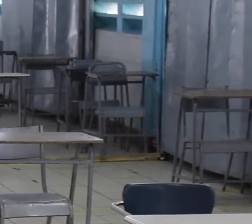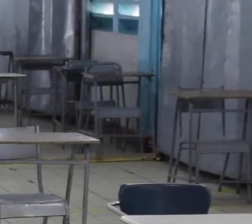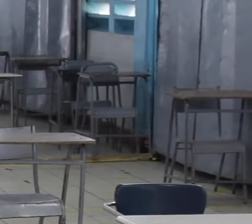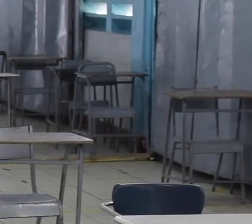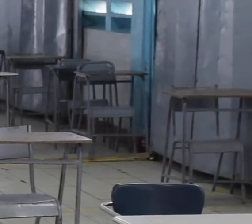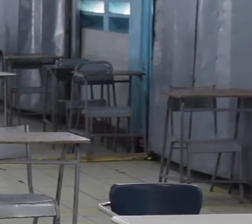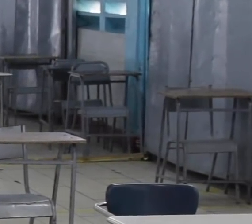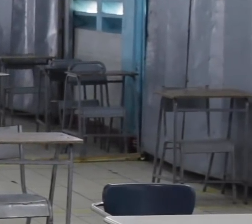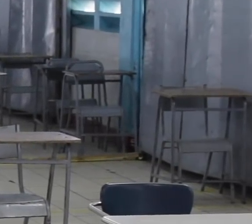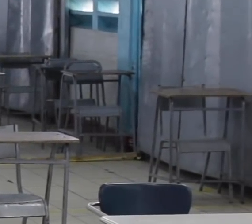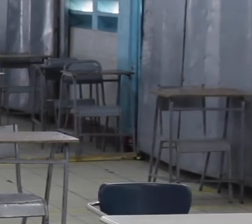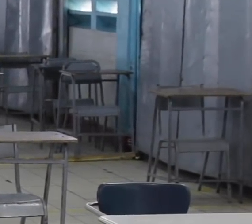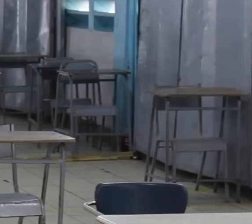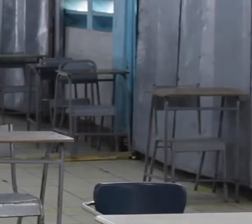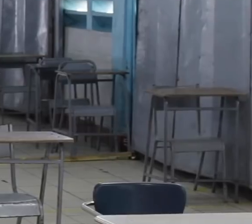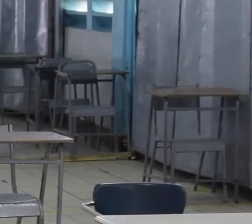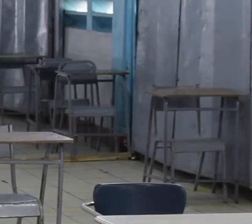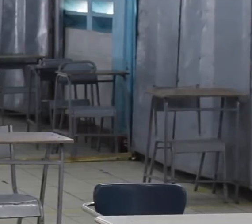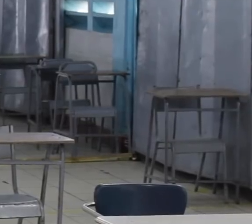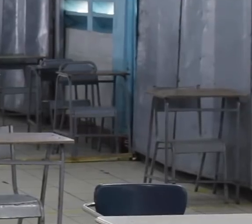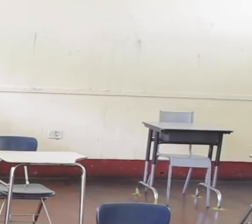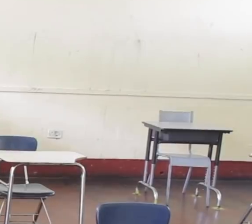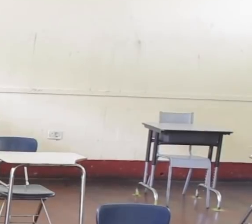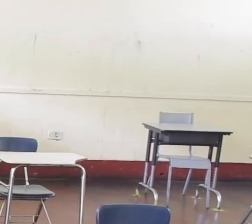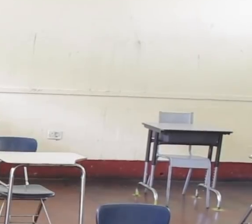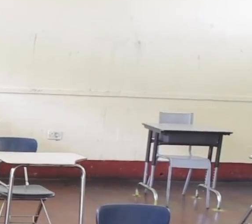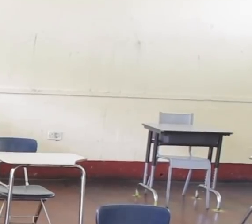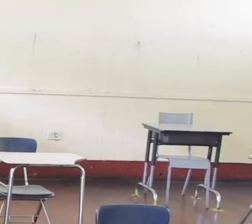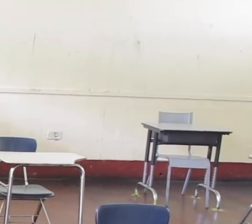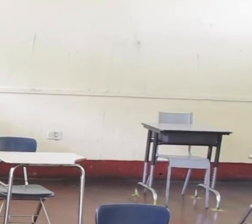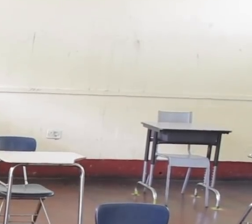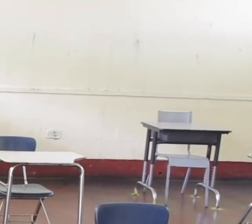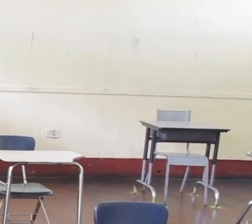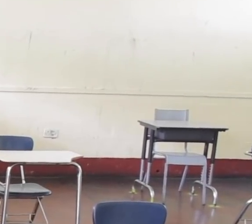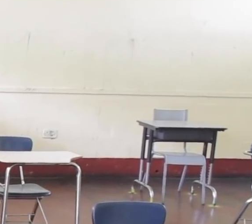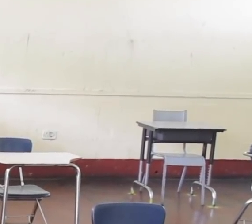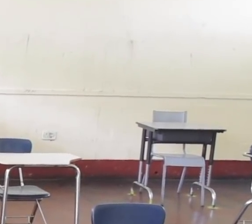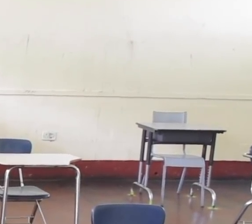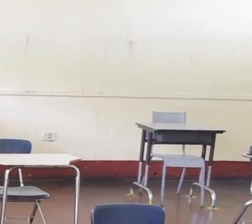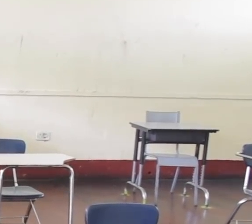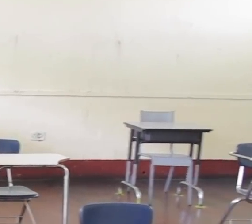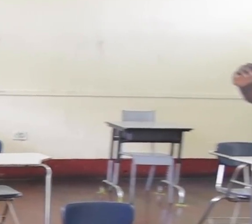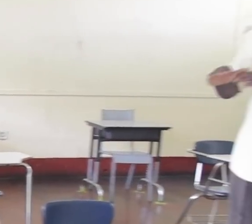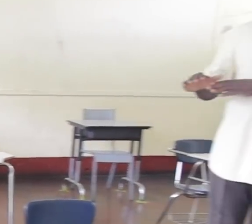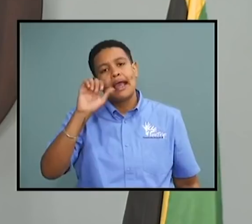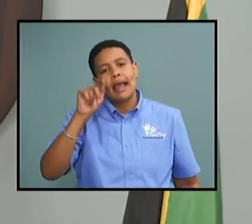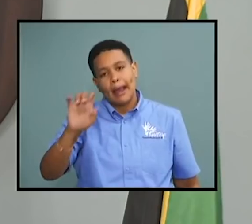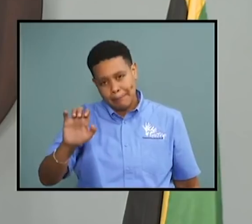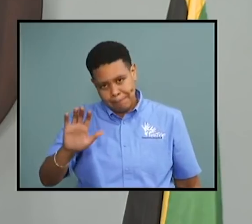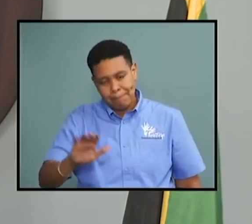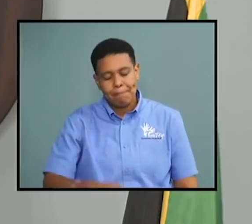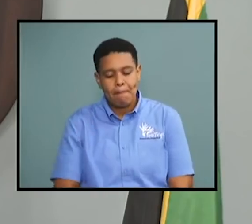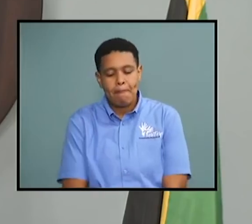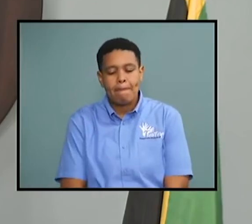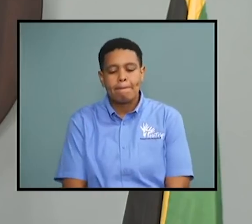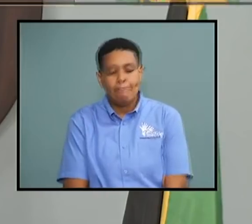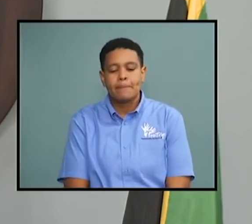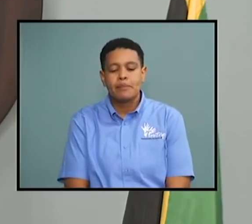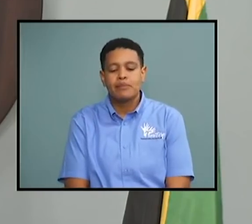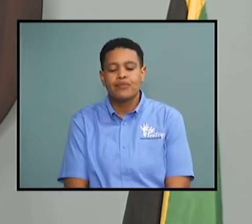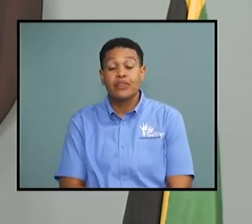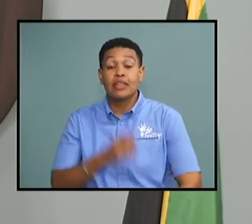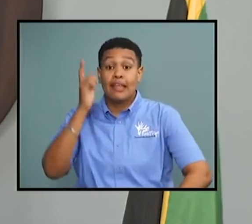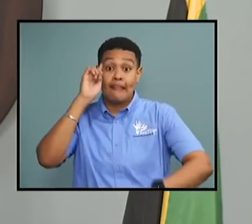to sensitize students to the new paradigms brought on by the COVID-19 pandemic. In terms